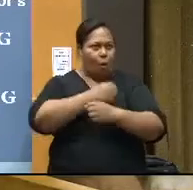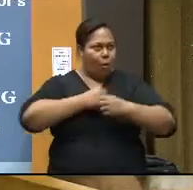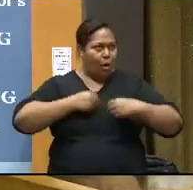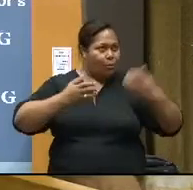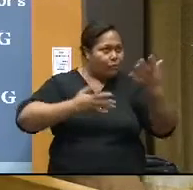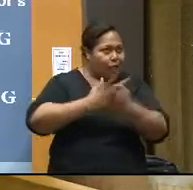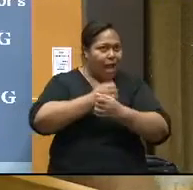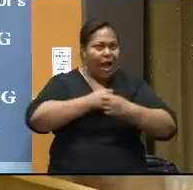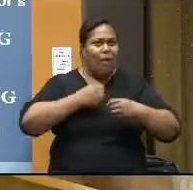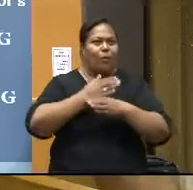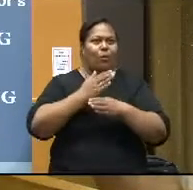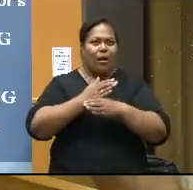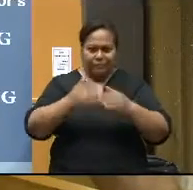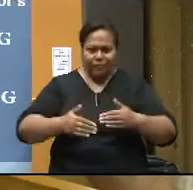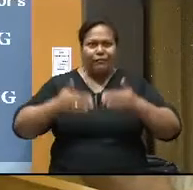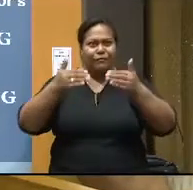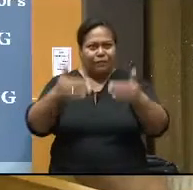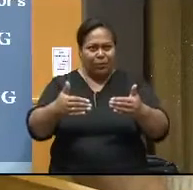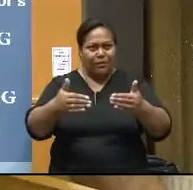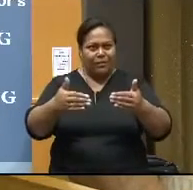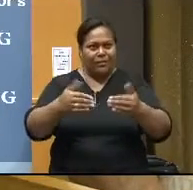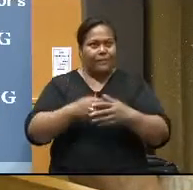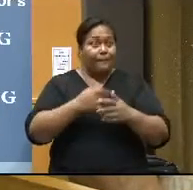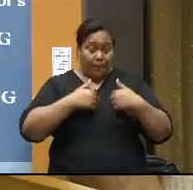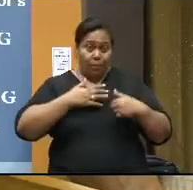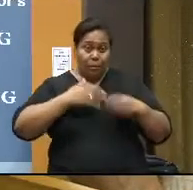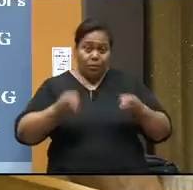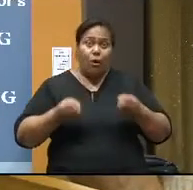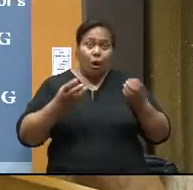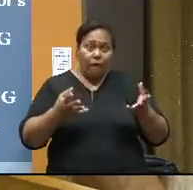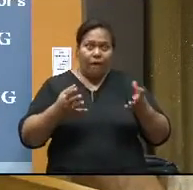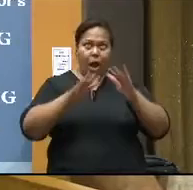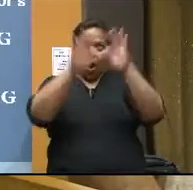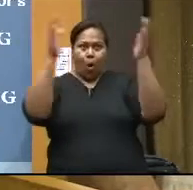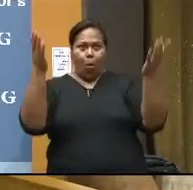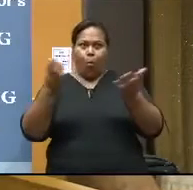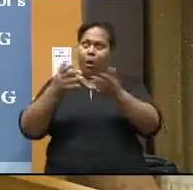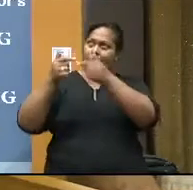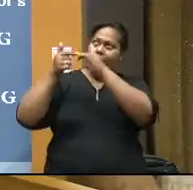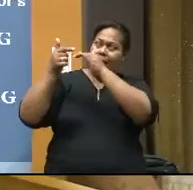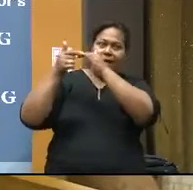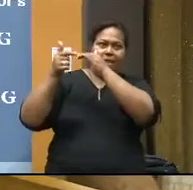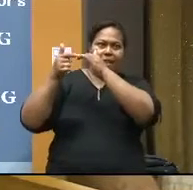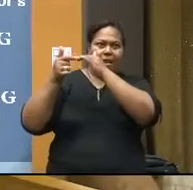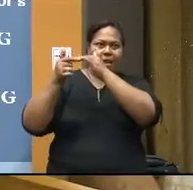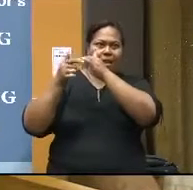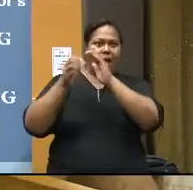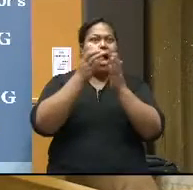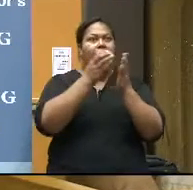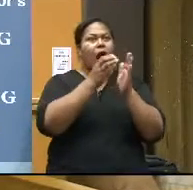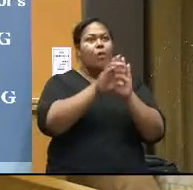work going forward. We want to offer a world-class pedagogy and curriculum across